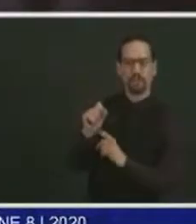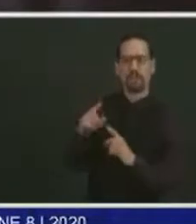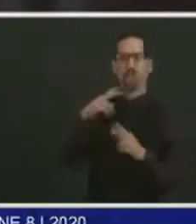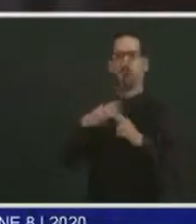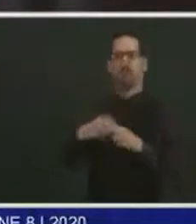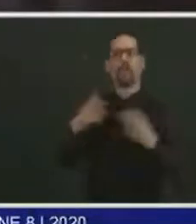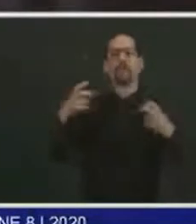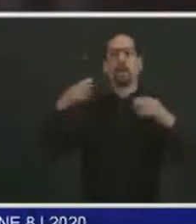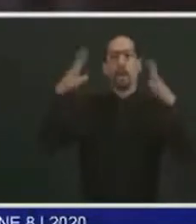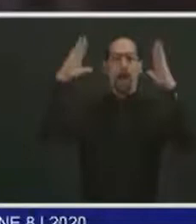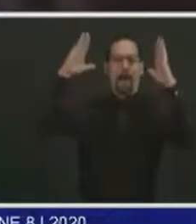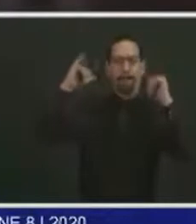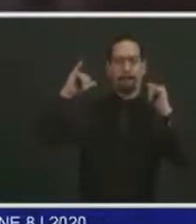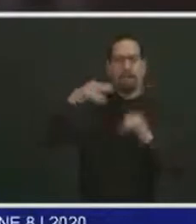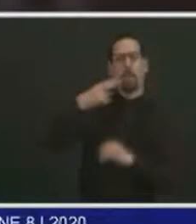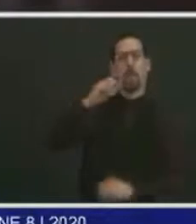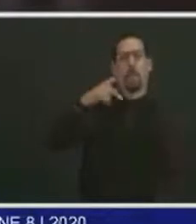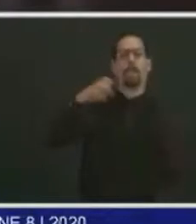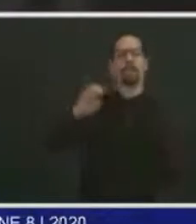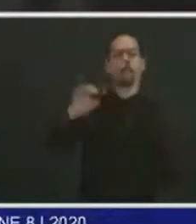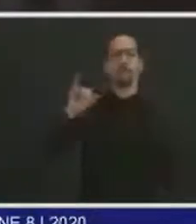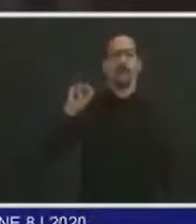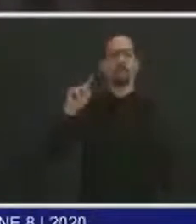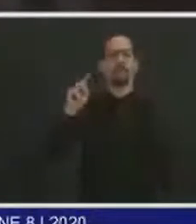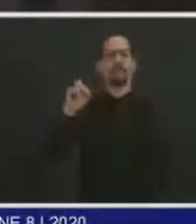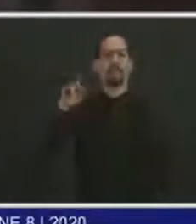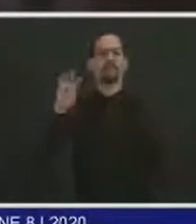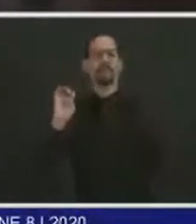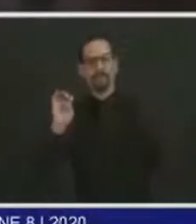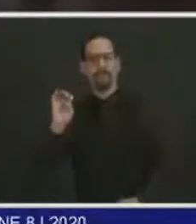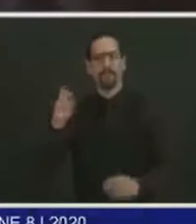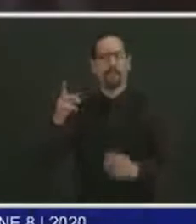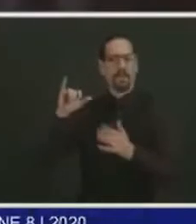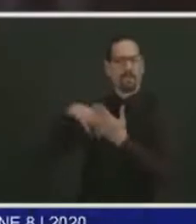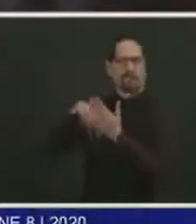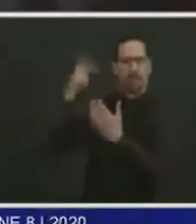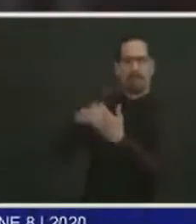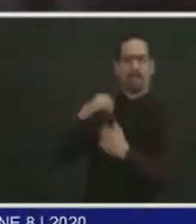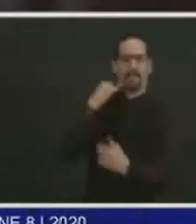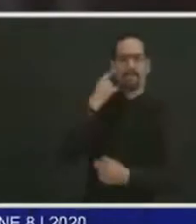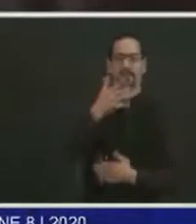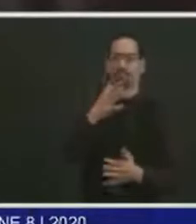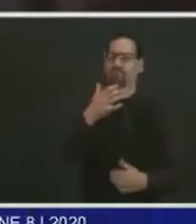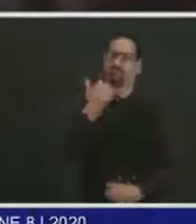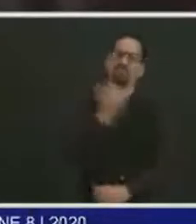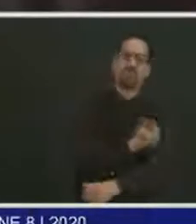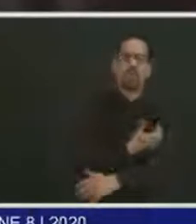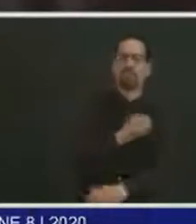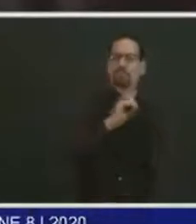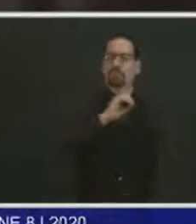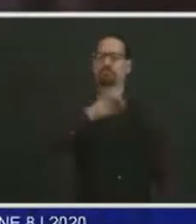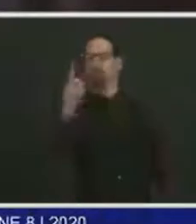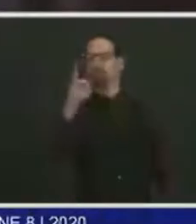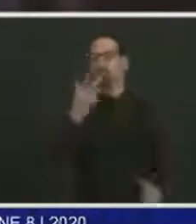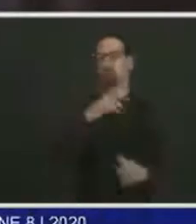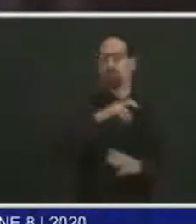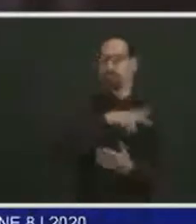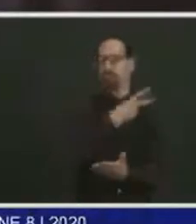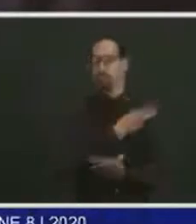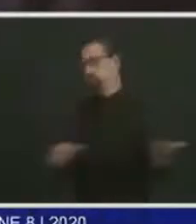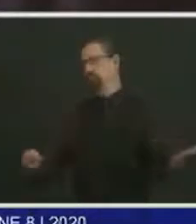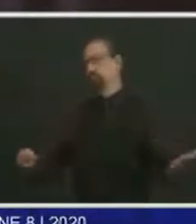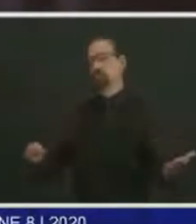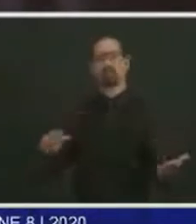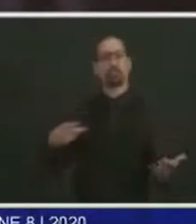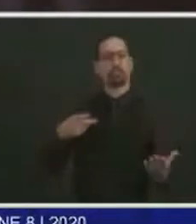where if you're found to have overdosed, they don't put you in jail. They help get you to a hospital. They help get you to a